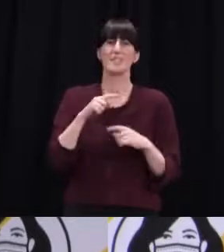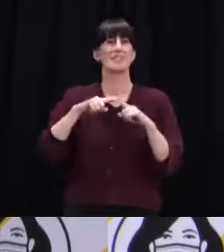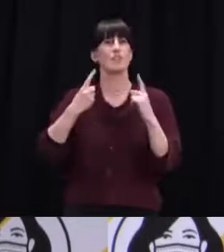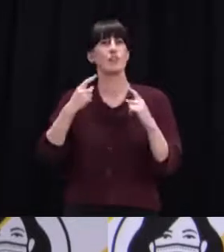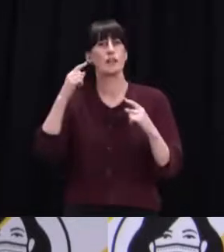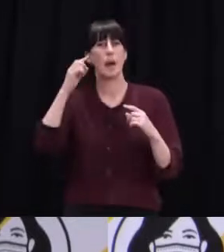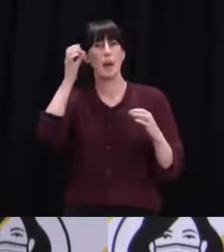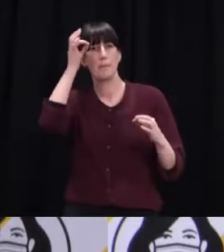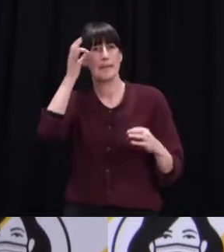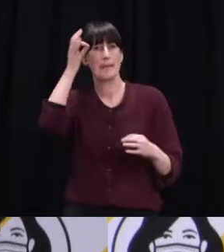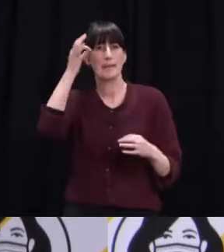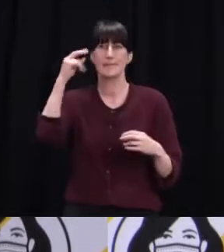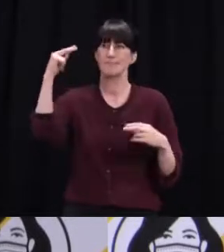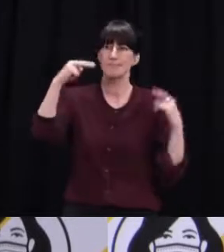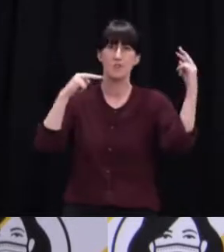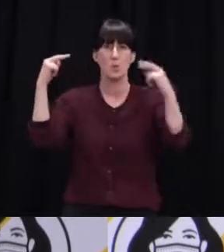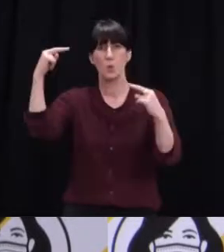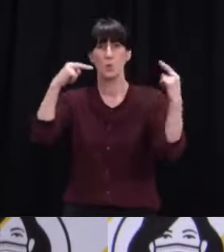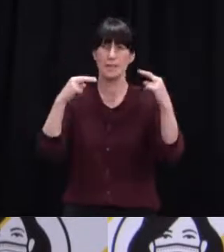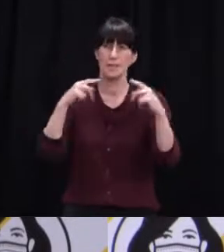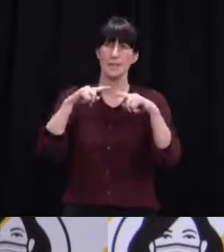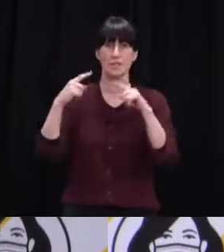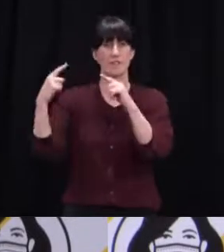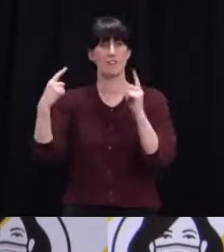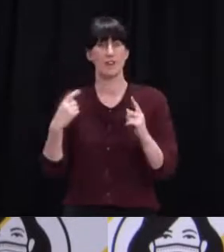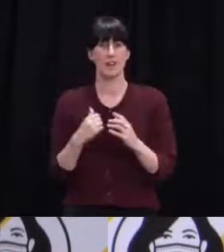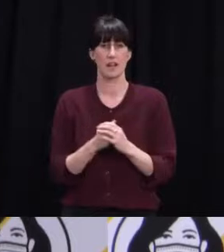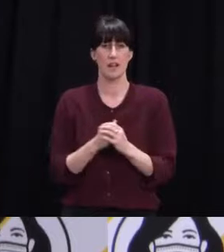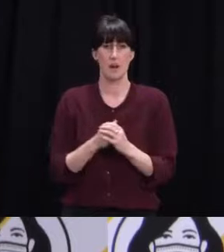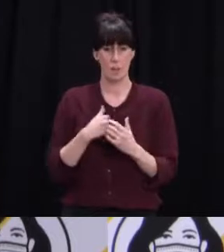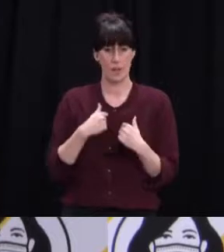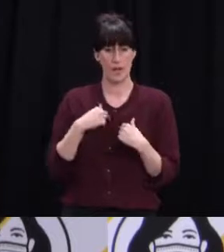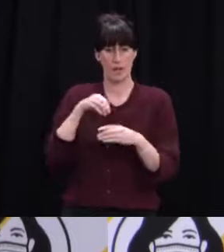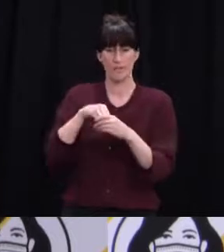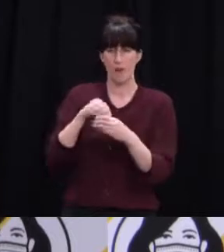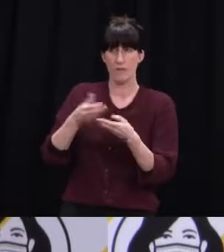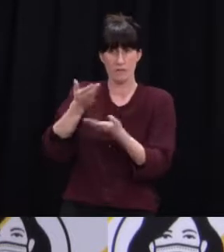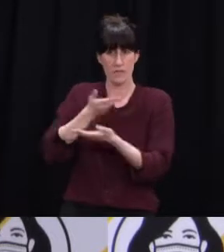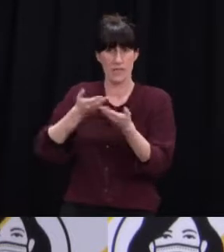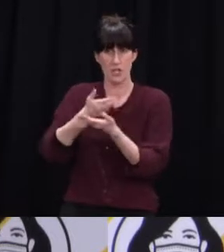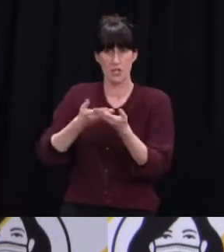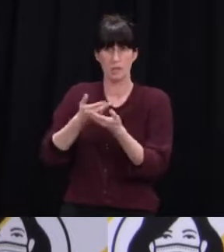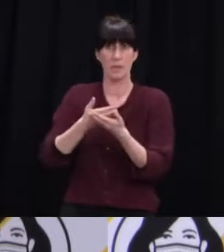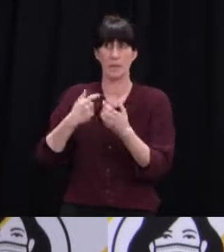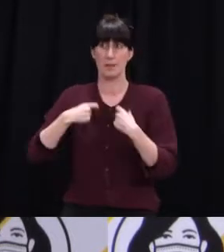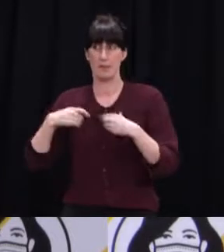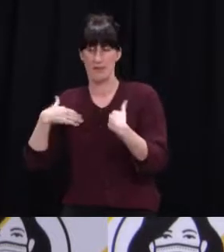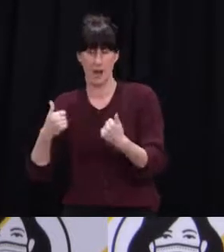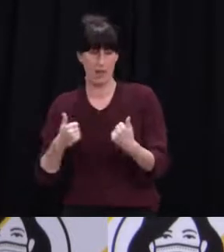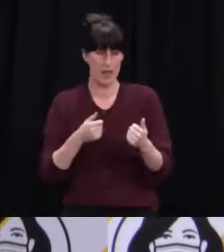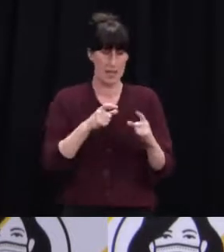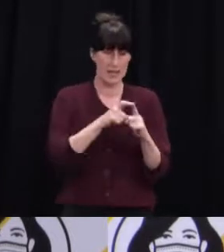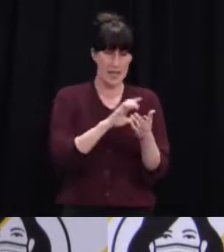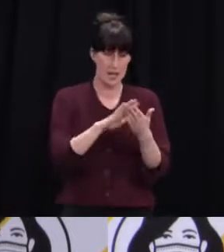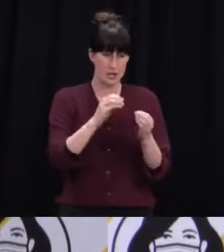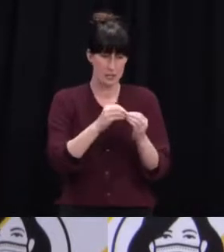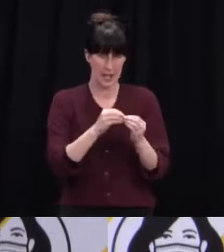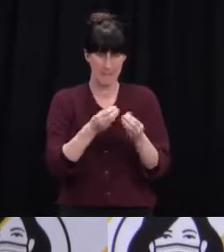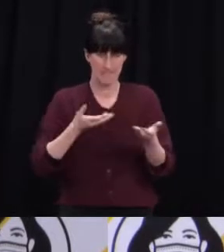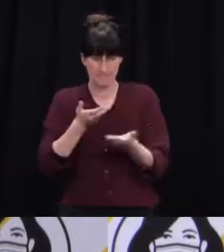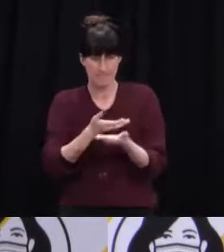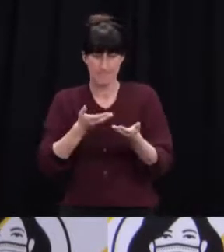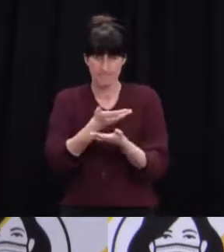go public? No decision had been made. As I say, there was a range of views. We had been involved in those discussions, and